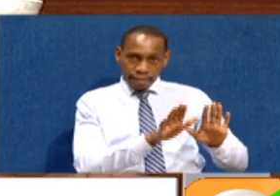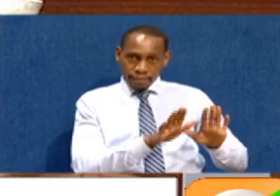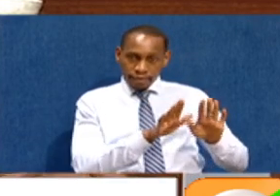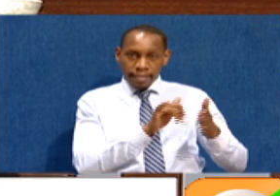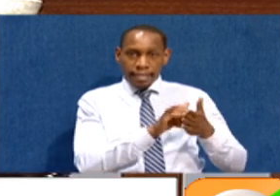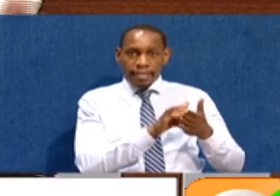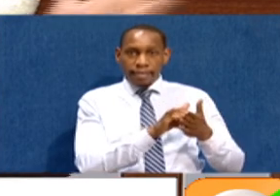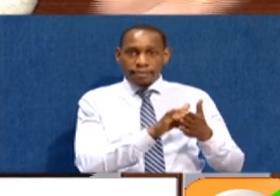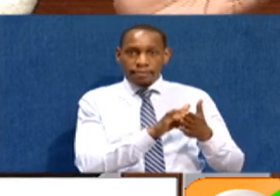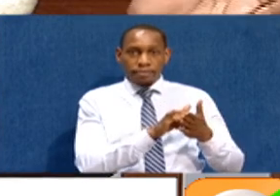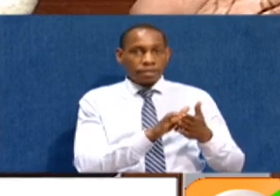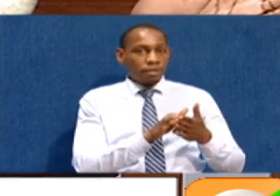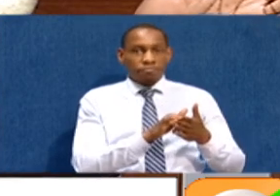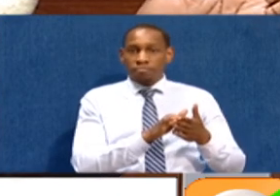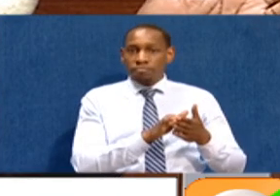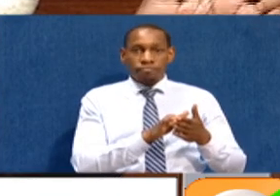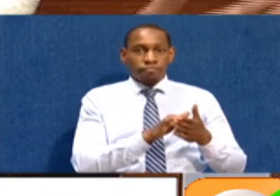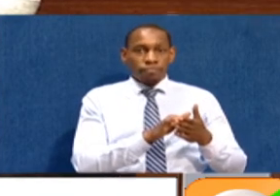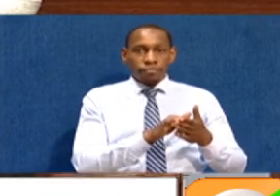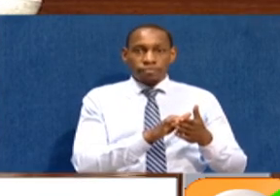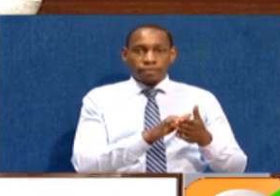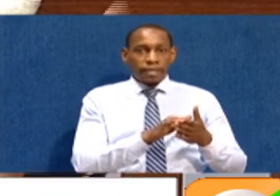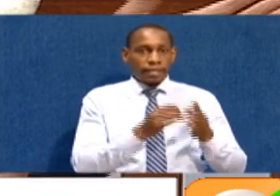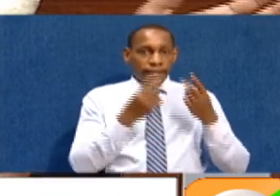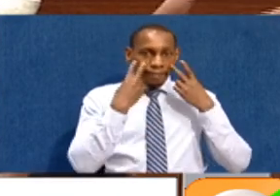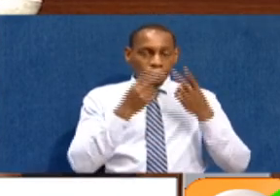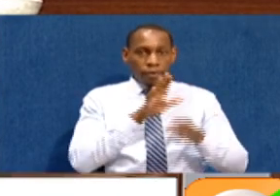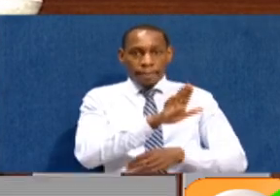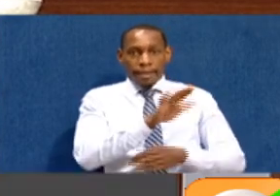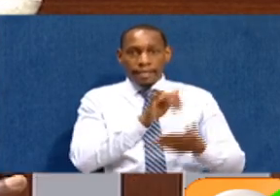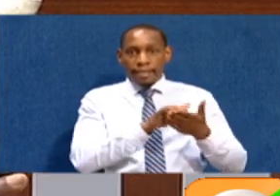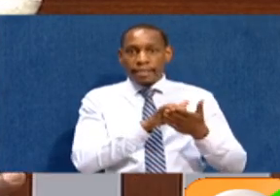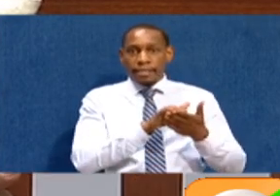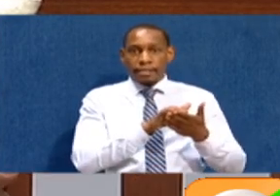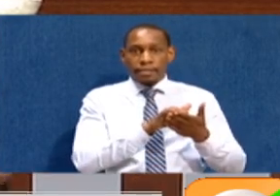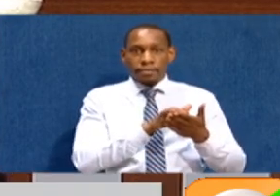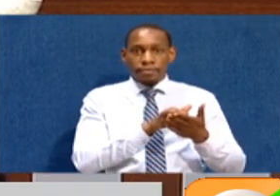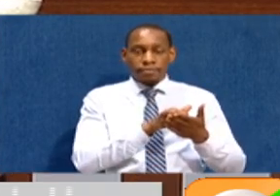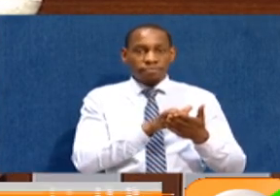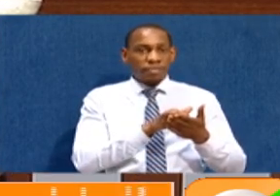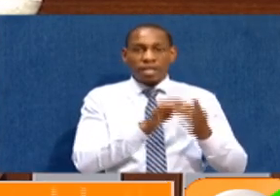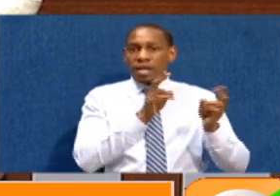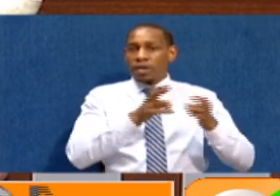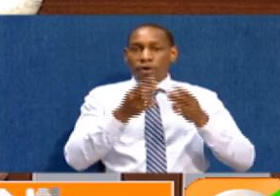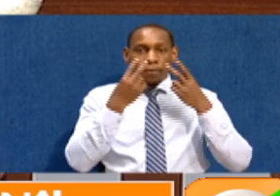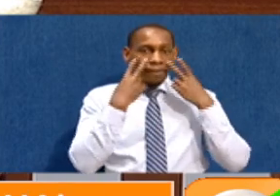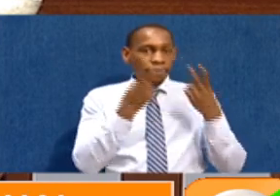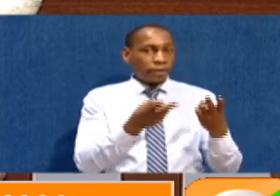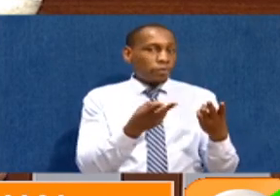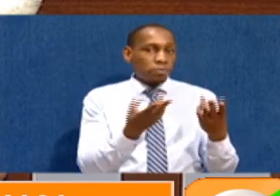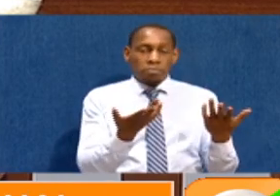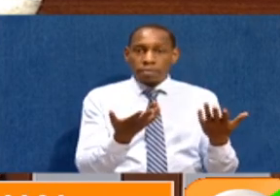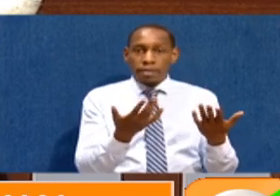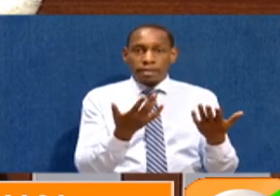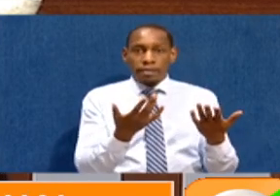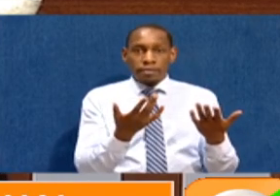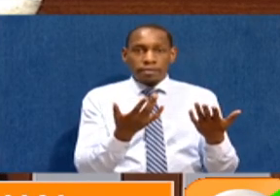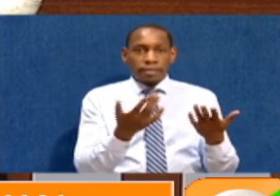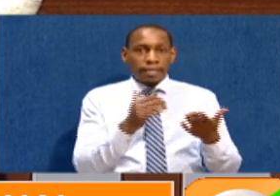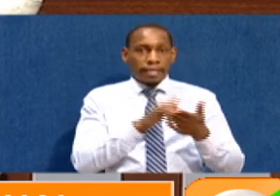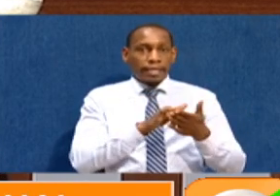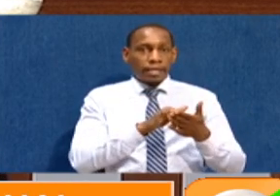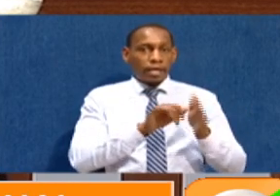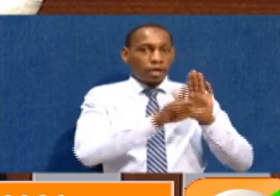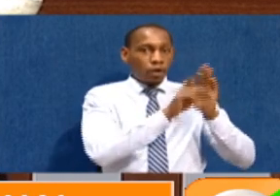is a very pedestrian view, and it's not his view. It's a view that he has cited. It's a very pedestrian view of looking at